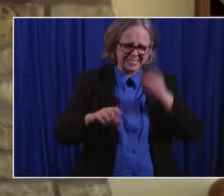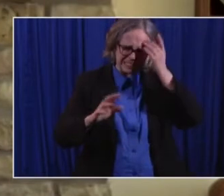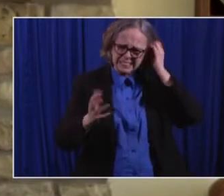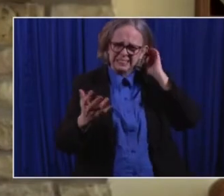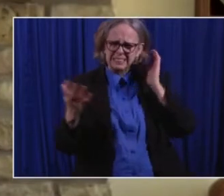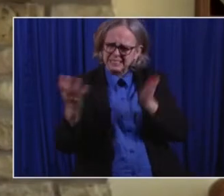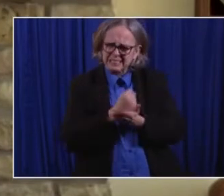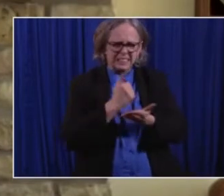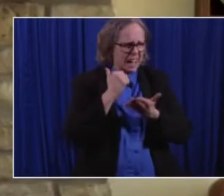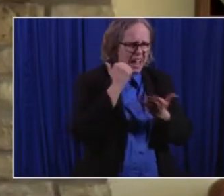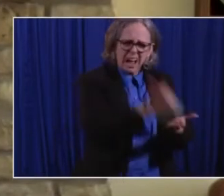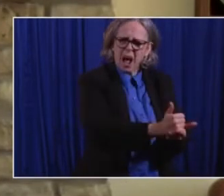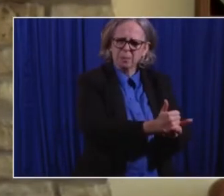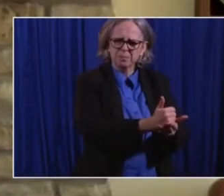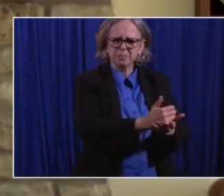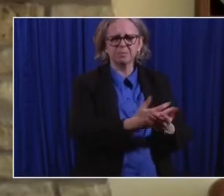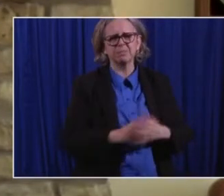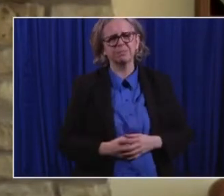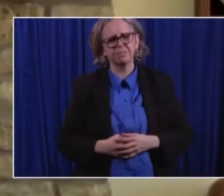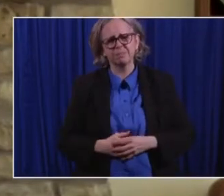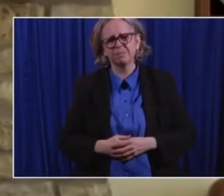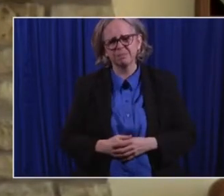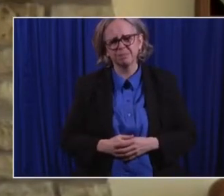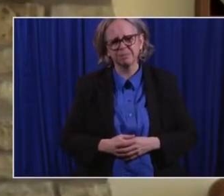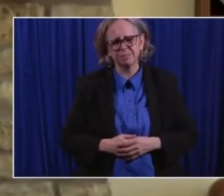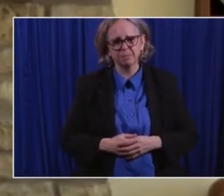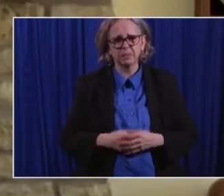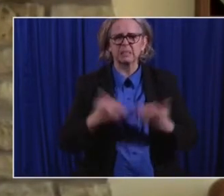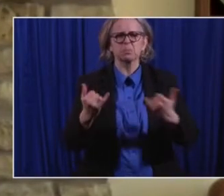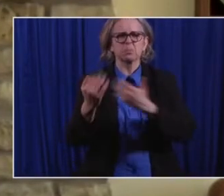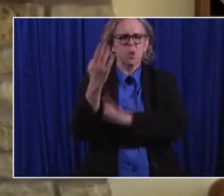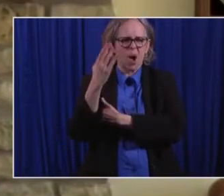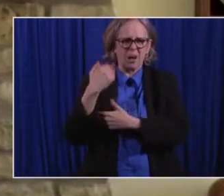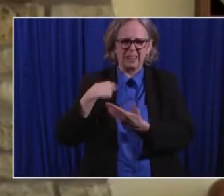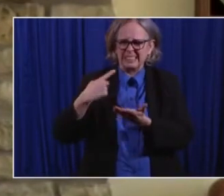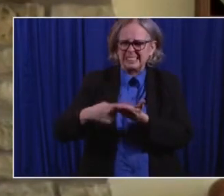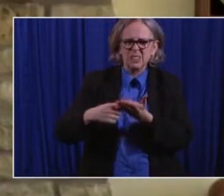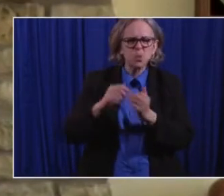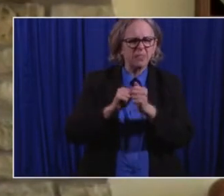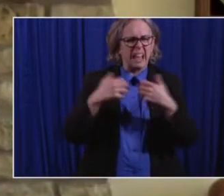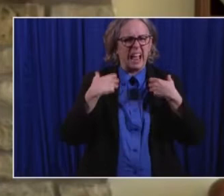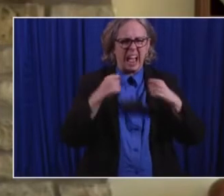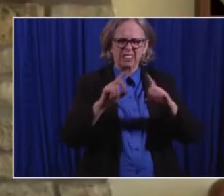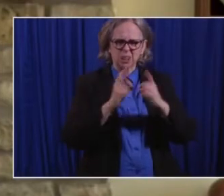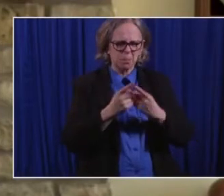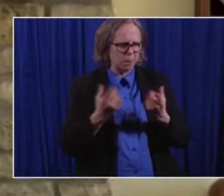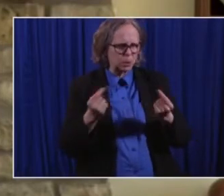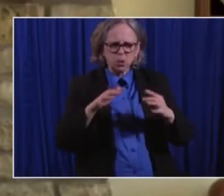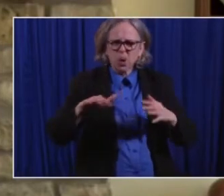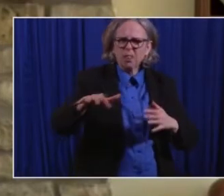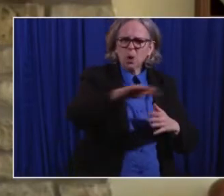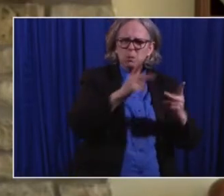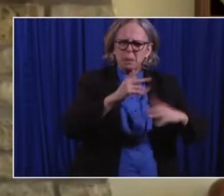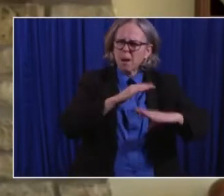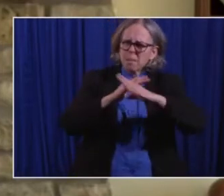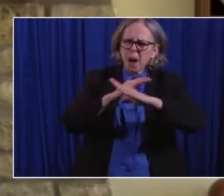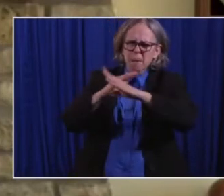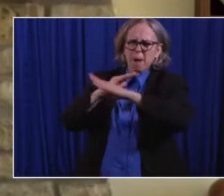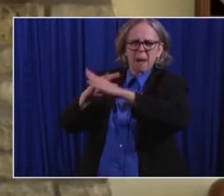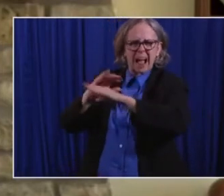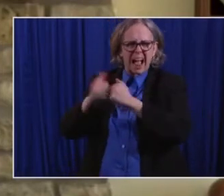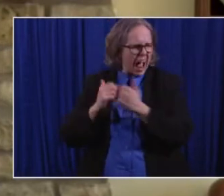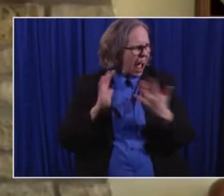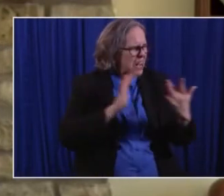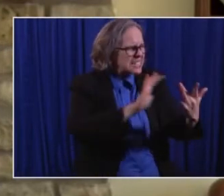health departments talking about how we help, and we have ideas, and a lot of the local health departments, a lot of the local mayors